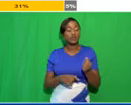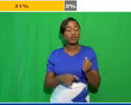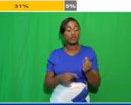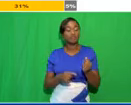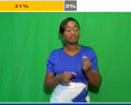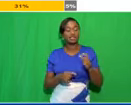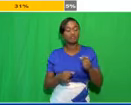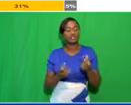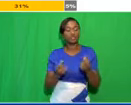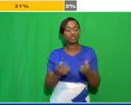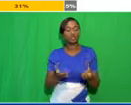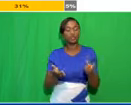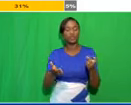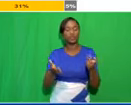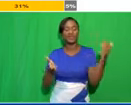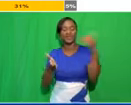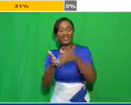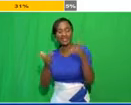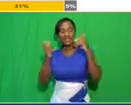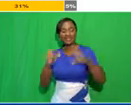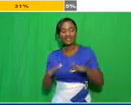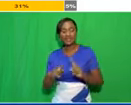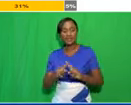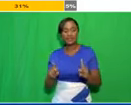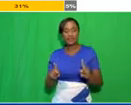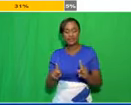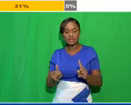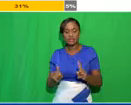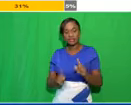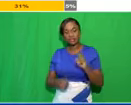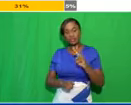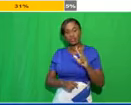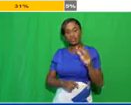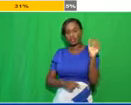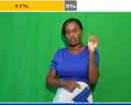but at least 23% of the students